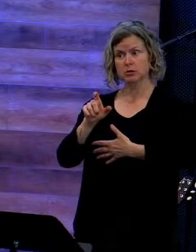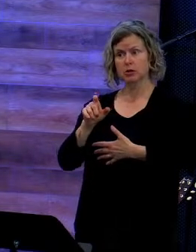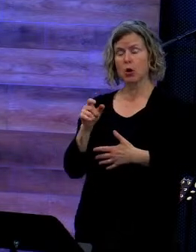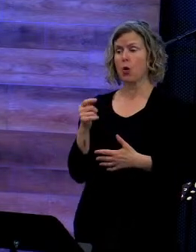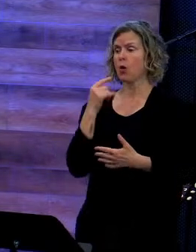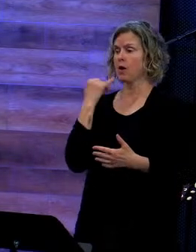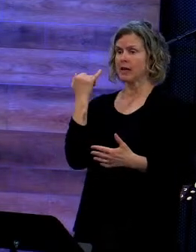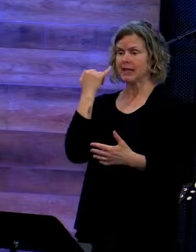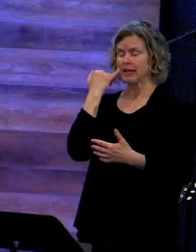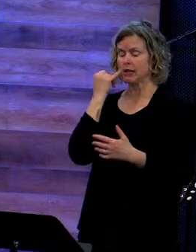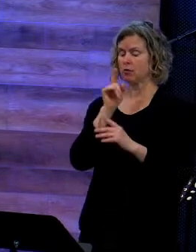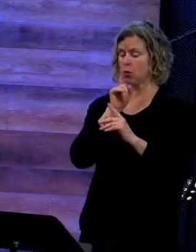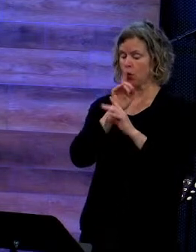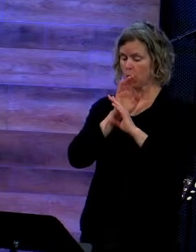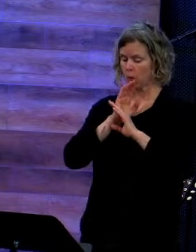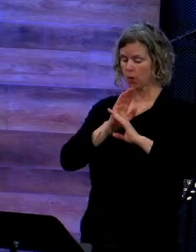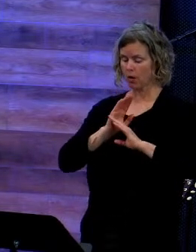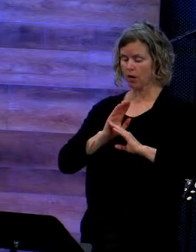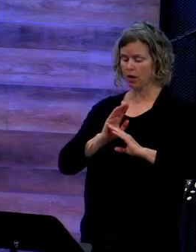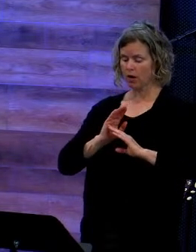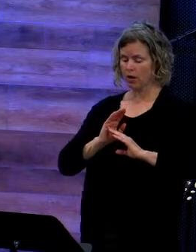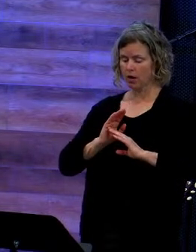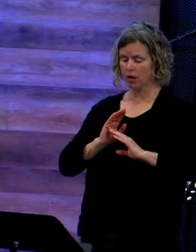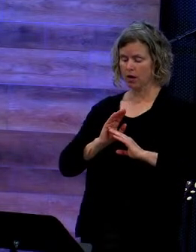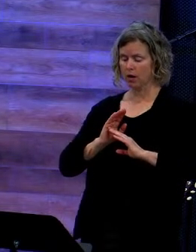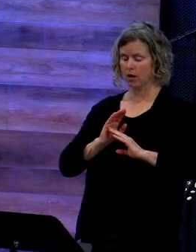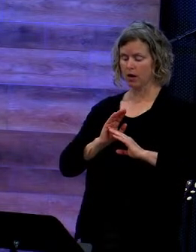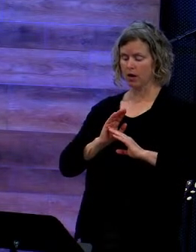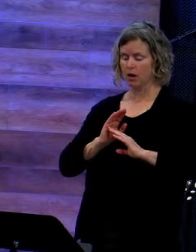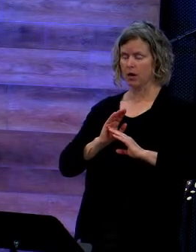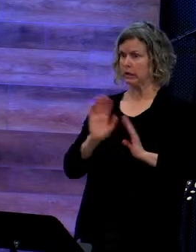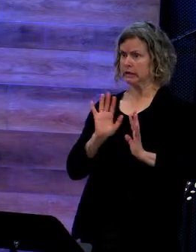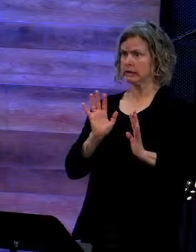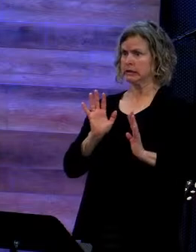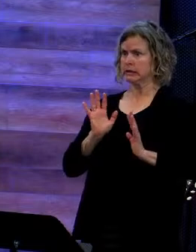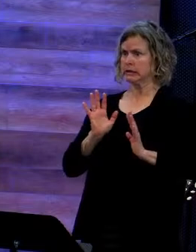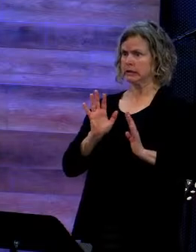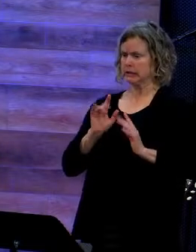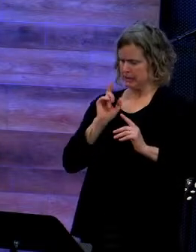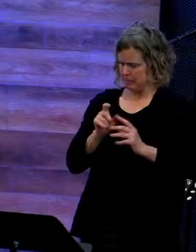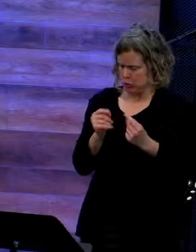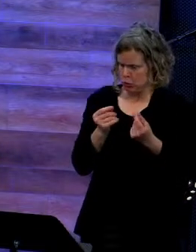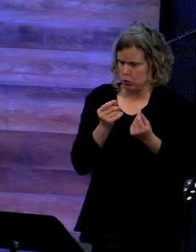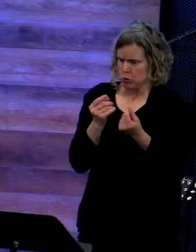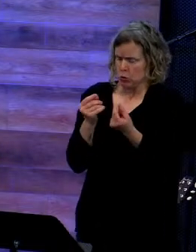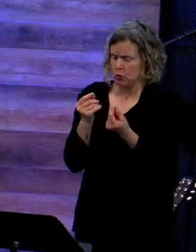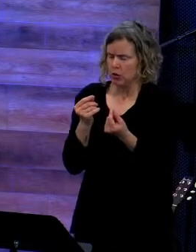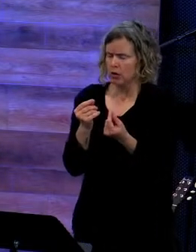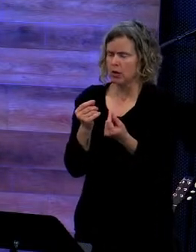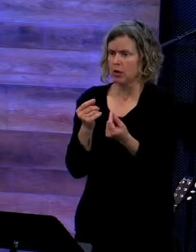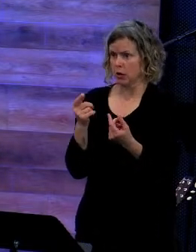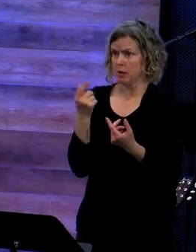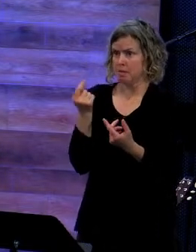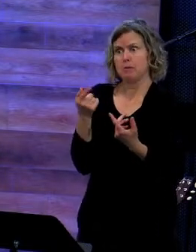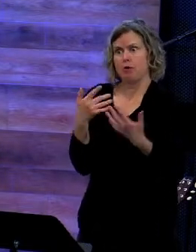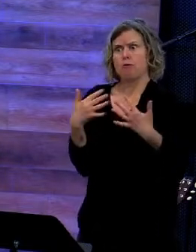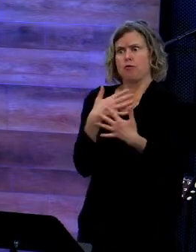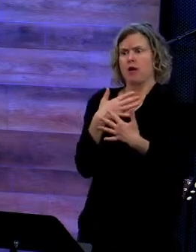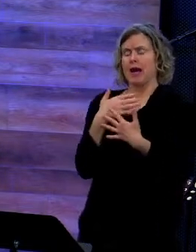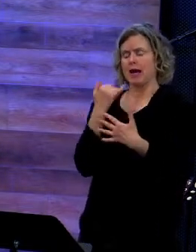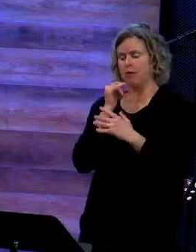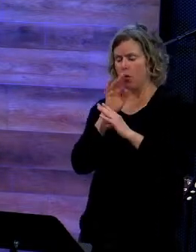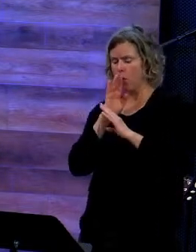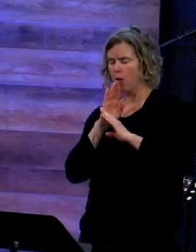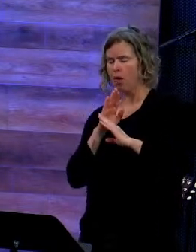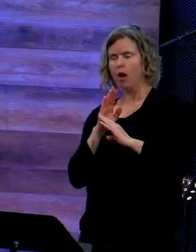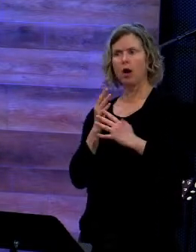down and actually thought about your own life? And here's one that may